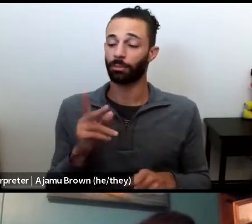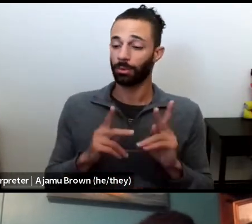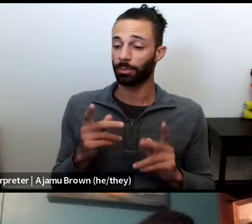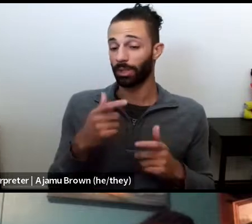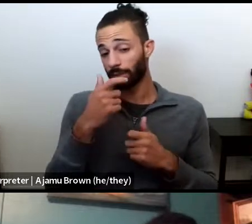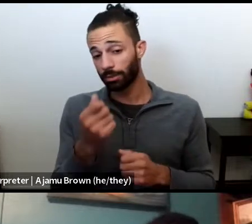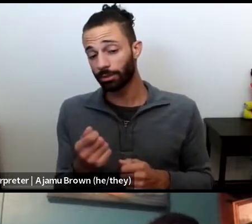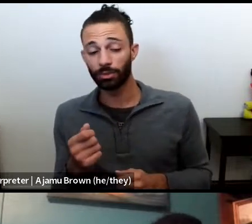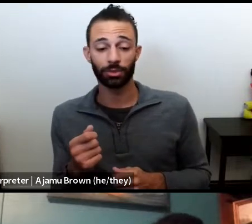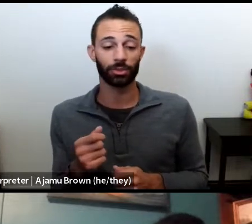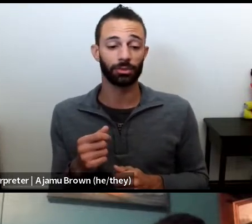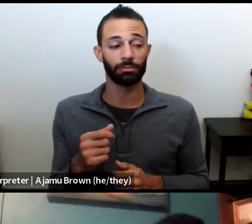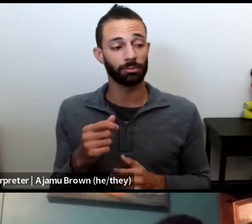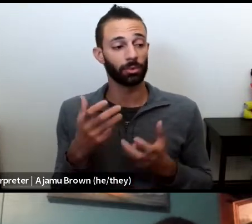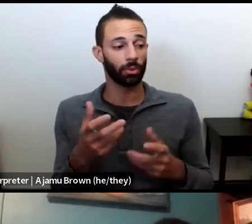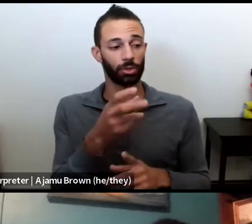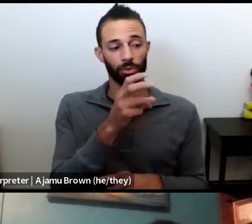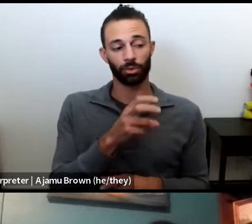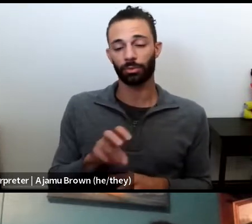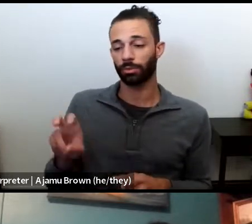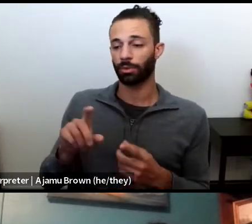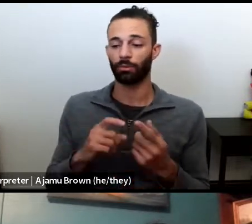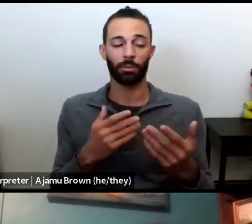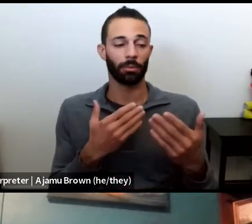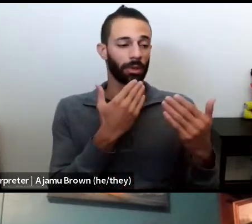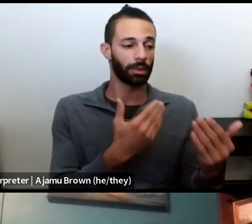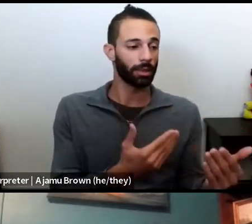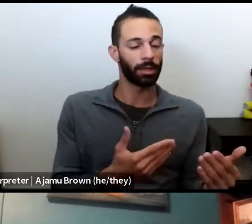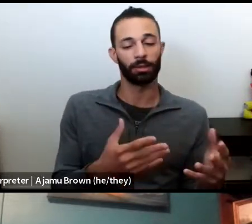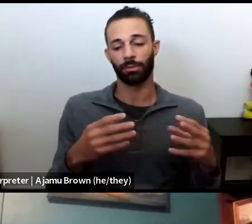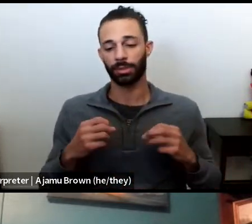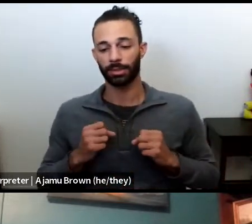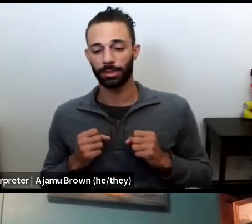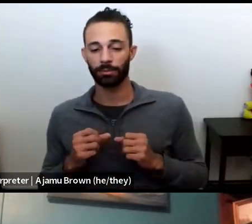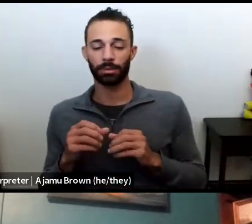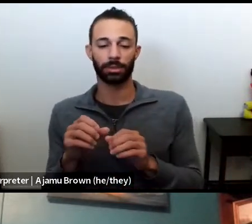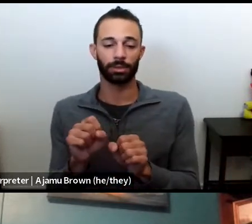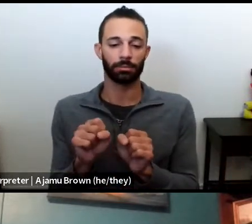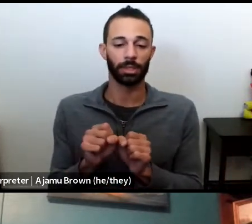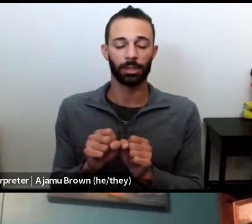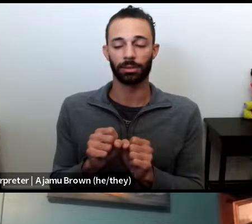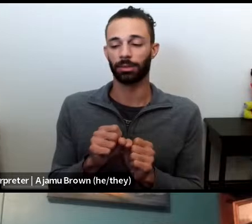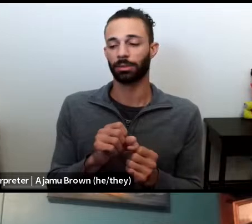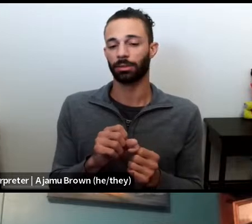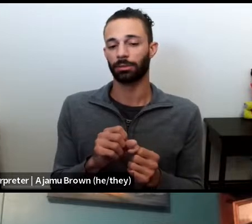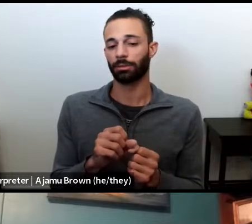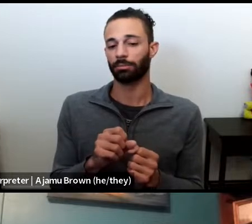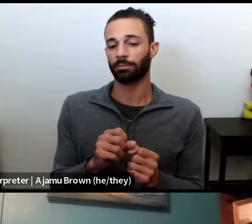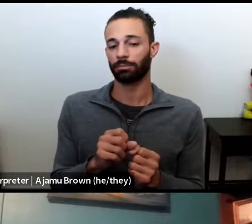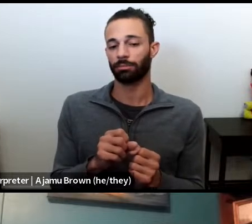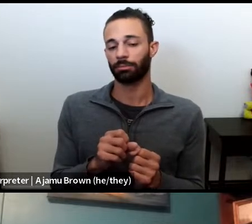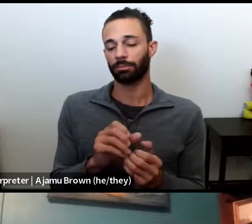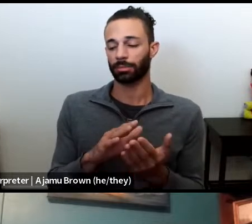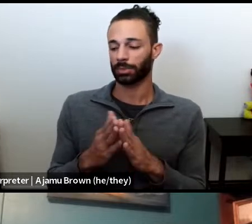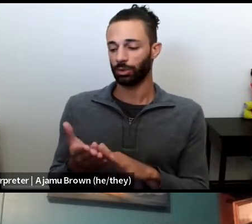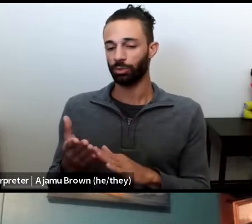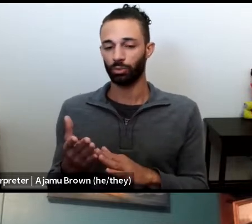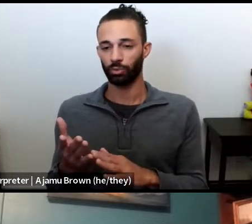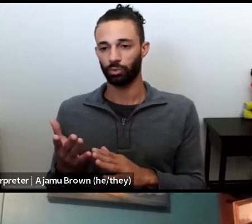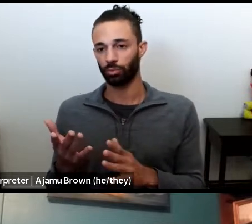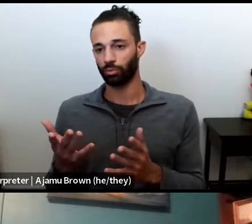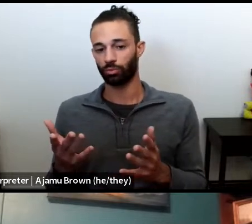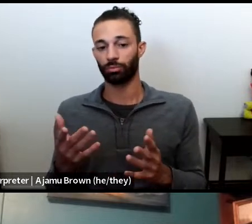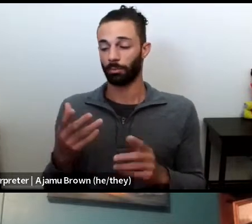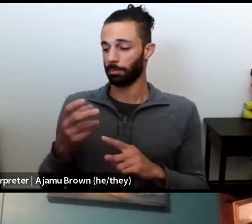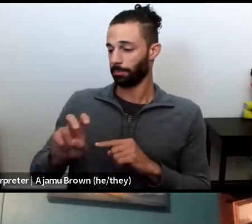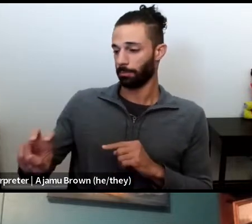of transition from this kind of thinking, receiving space into digital, or not digital, sound bath.